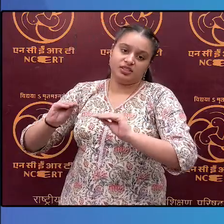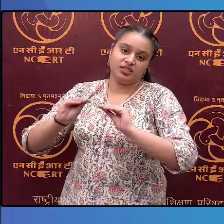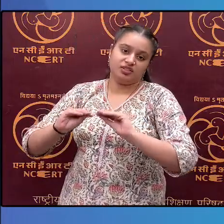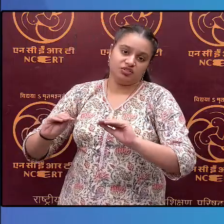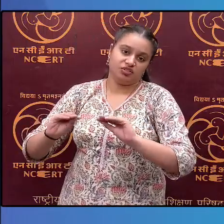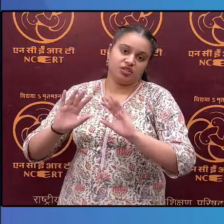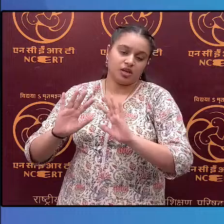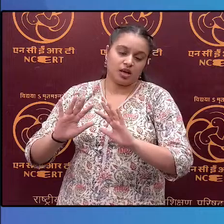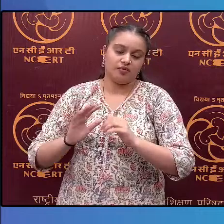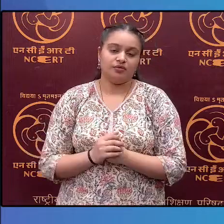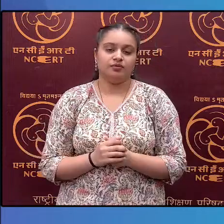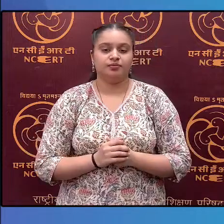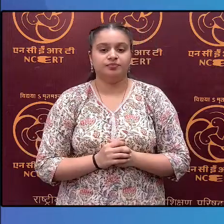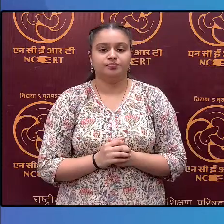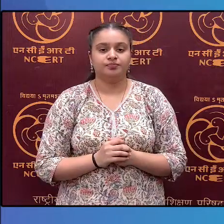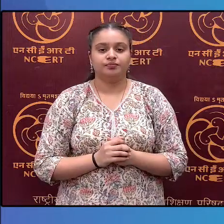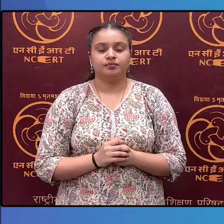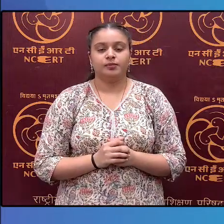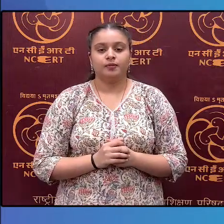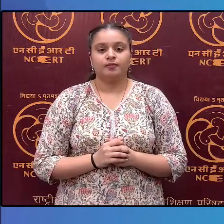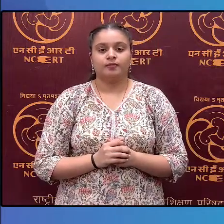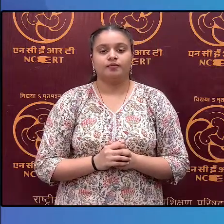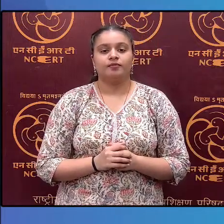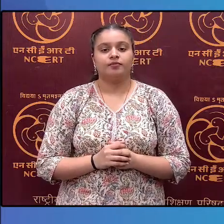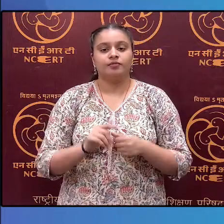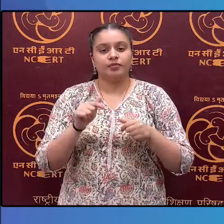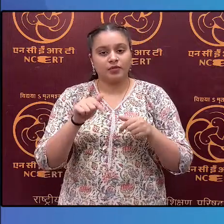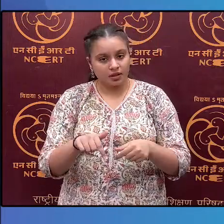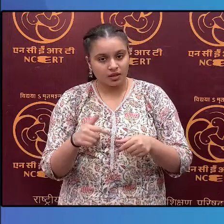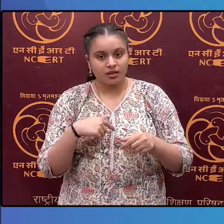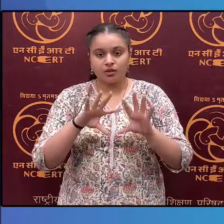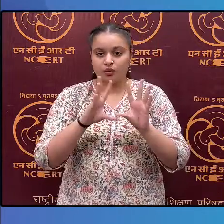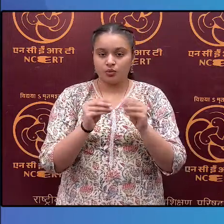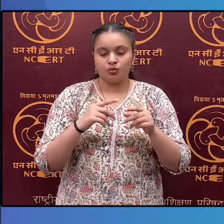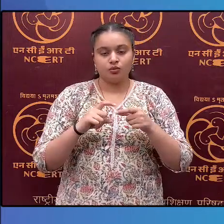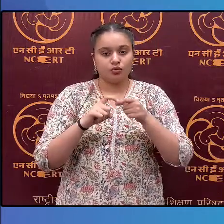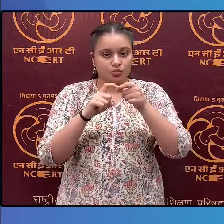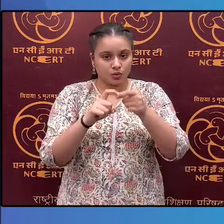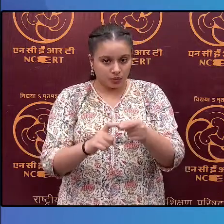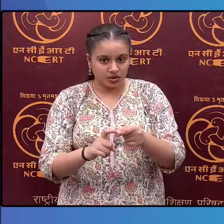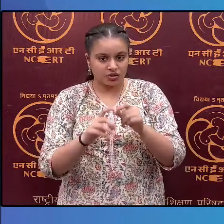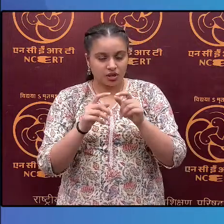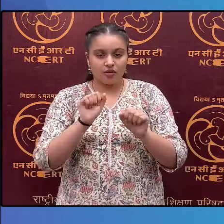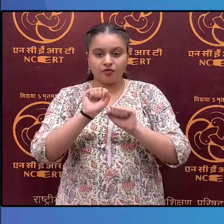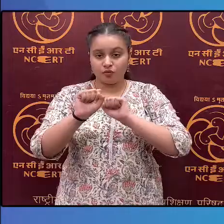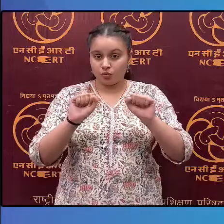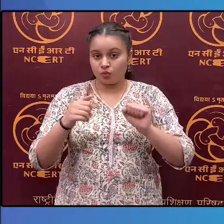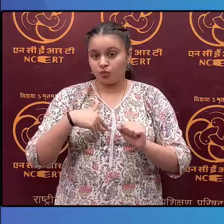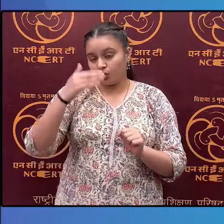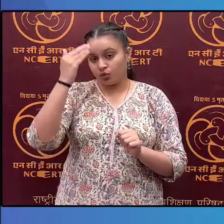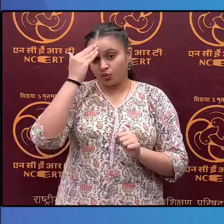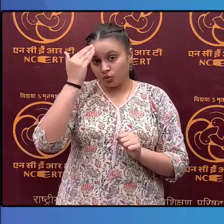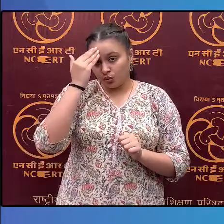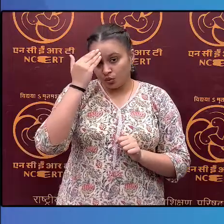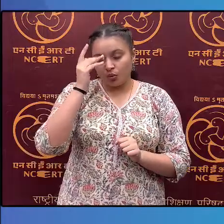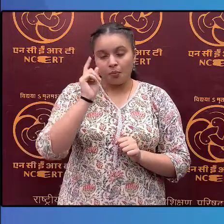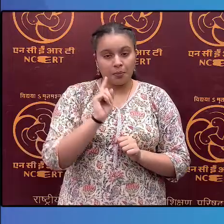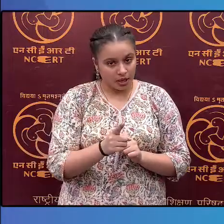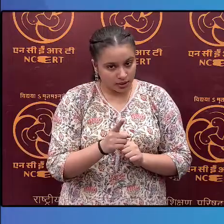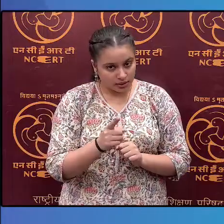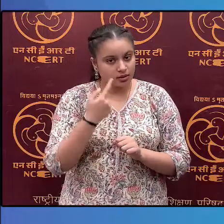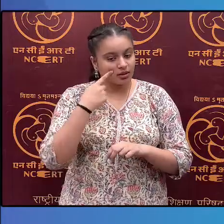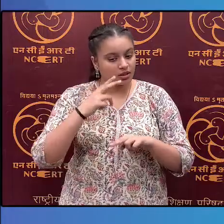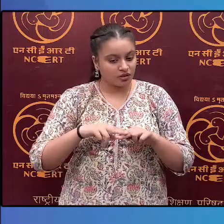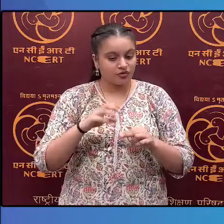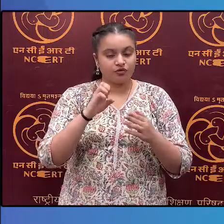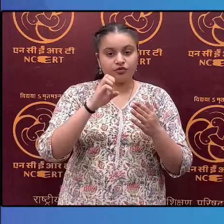paper into a paper boat. So, these were the questions that you must be knowing if you have learned